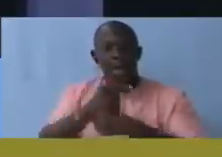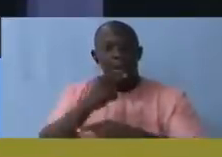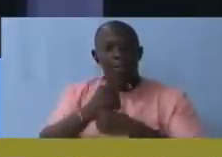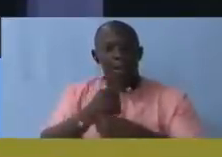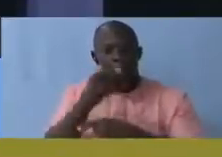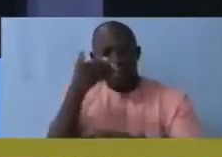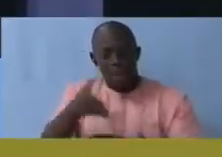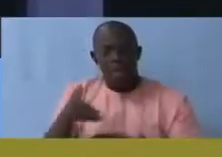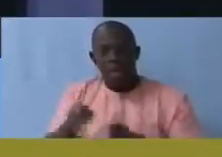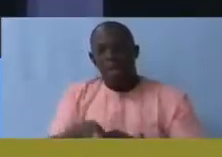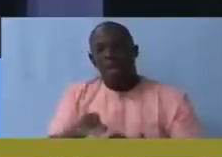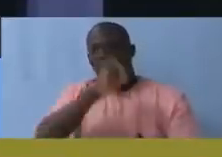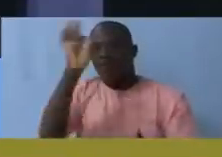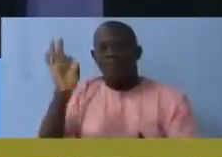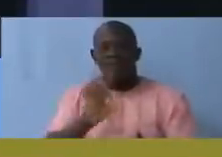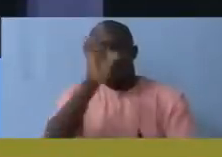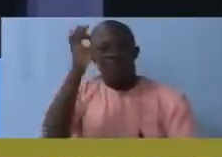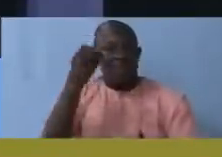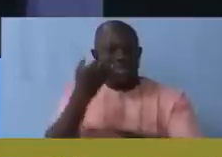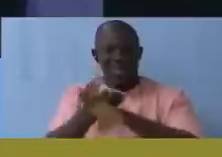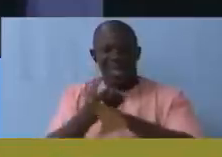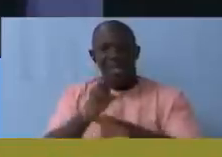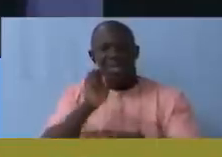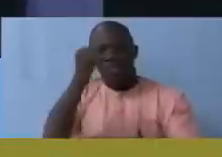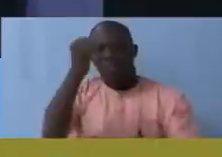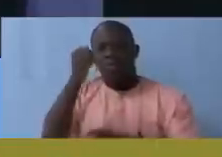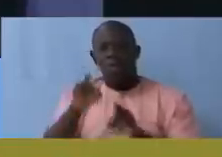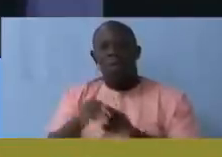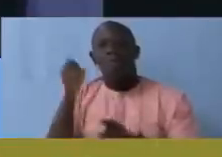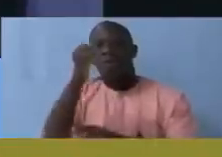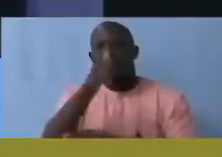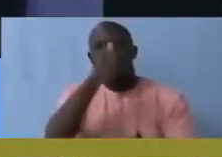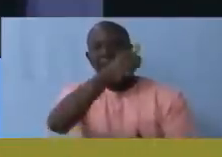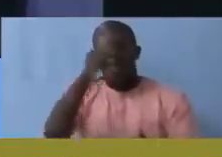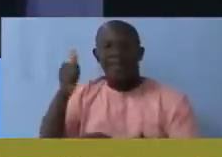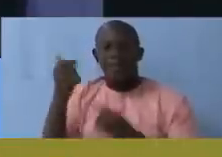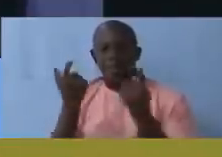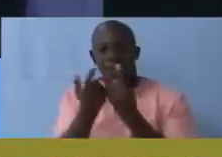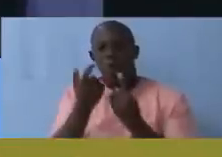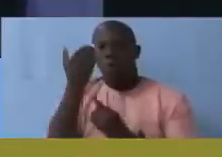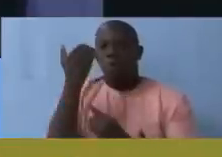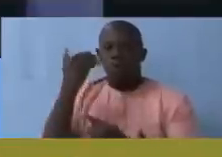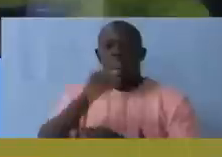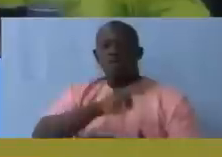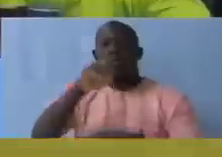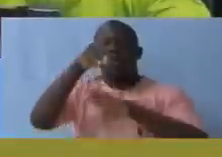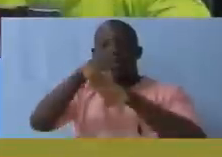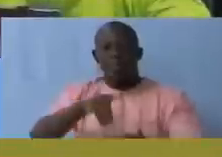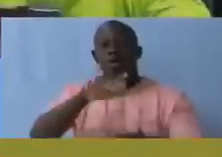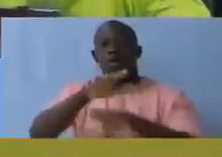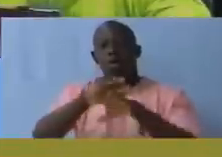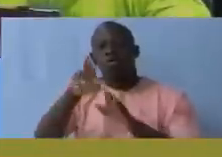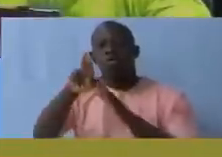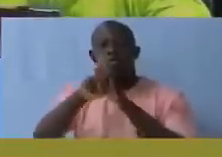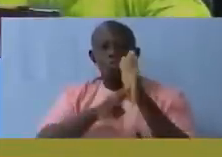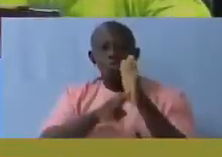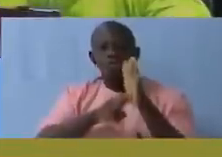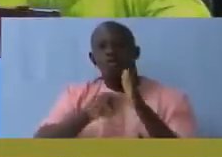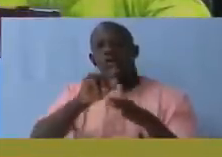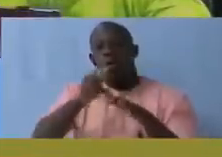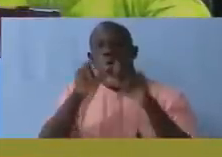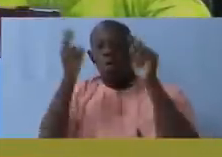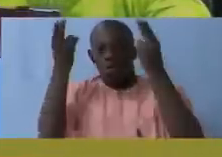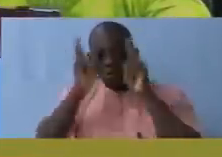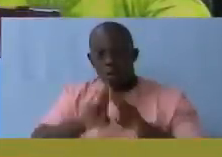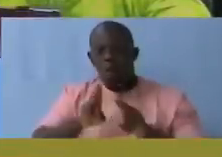because everything was not based on the rules and regulations that guide